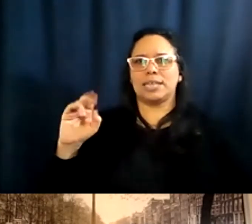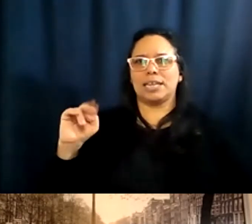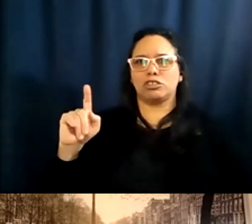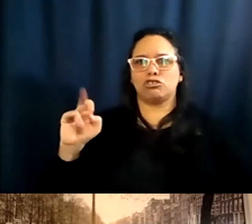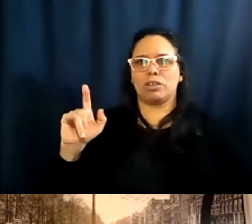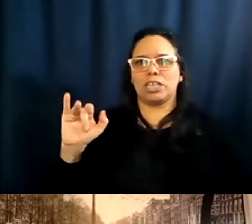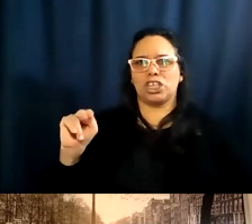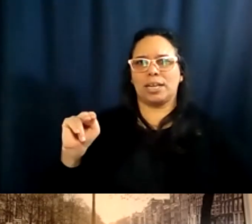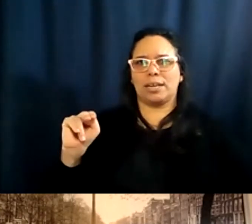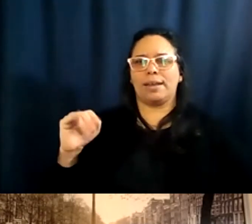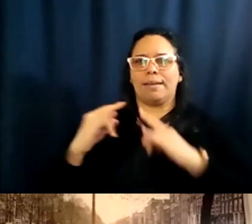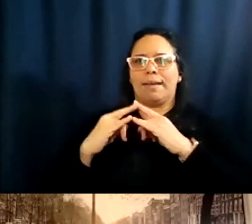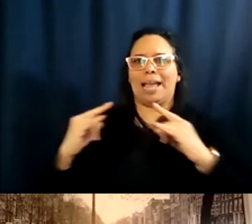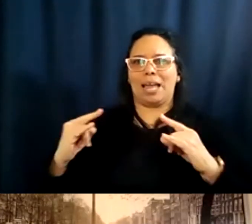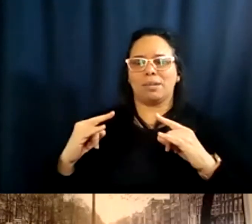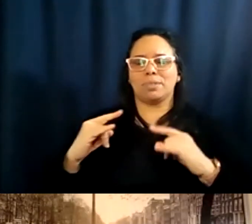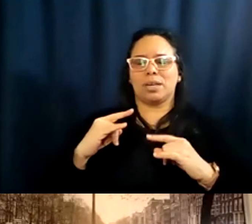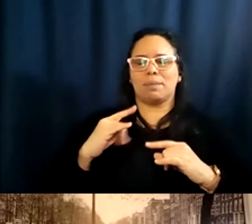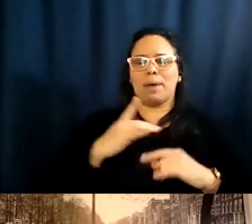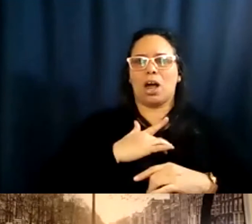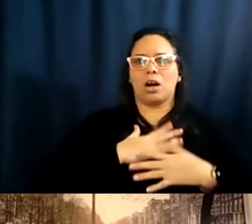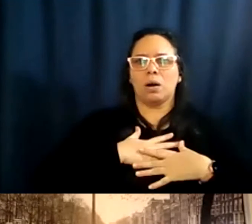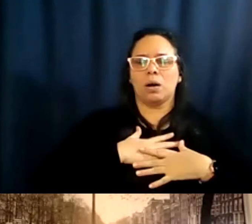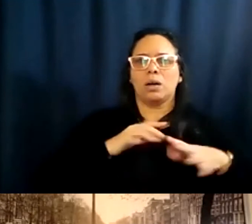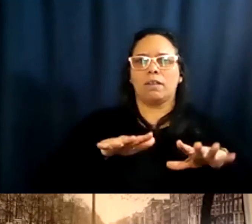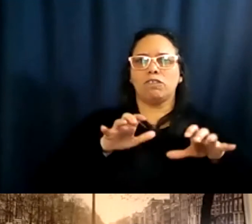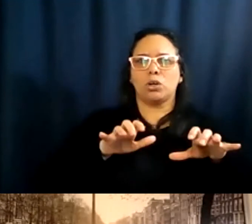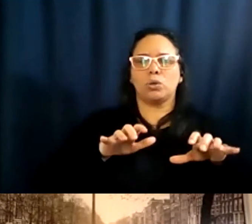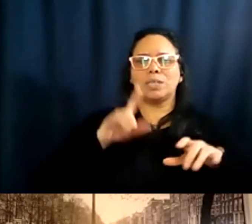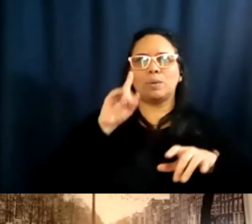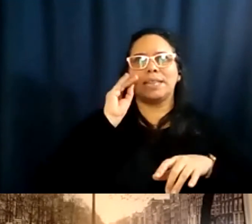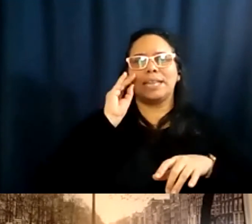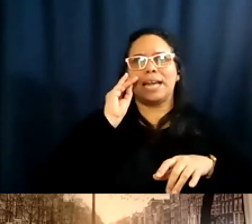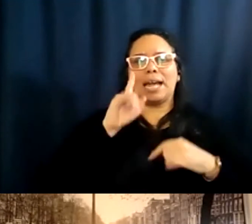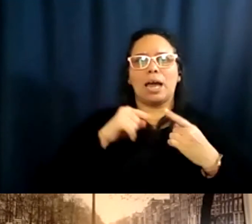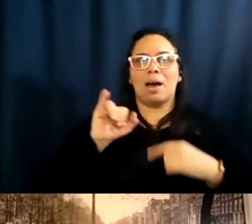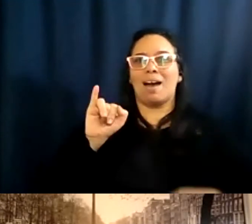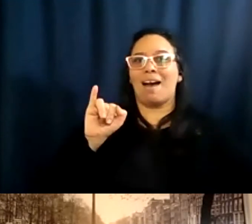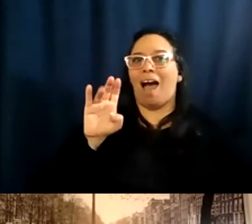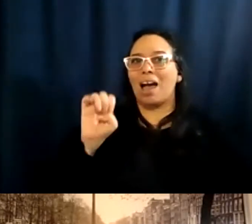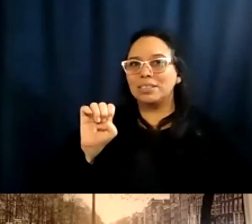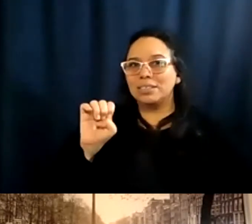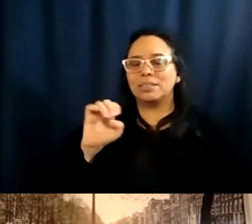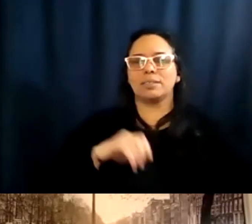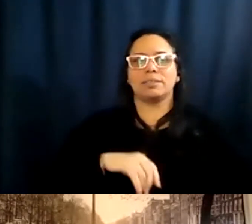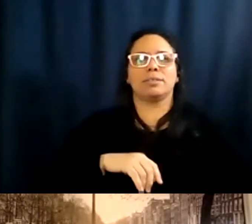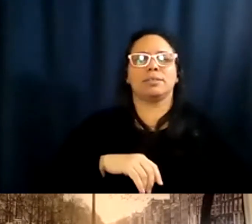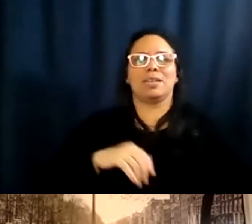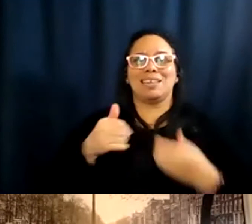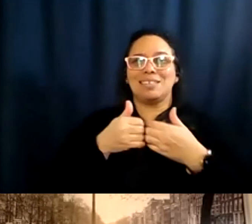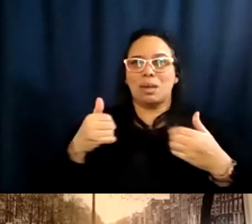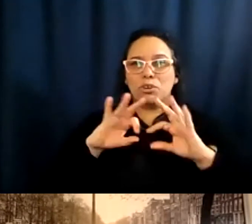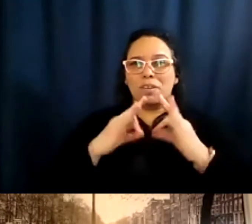and separating families and putting children behind bars. But I also think